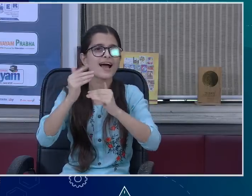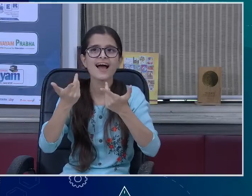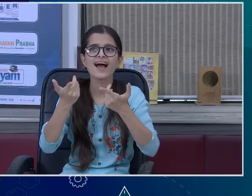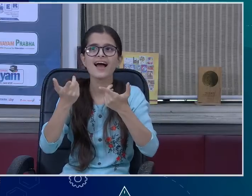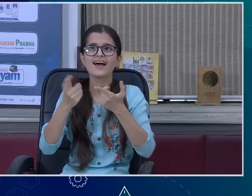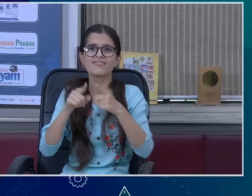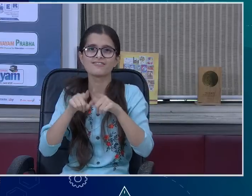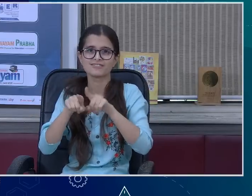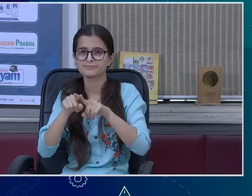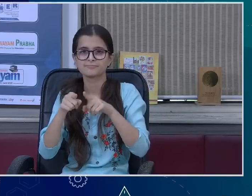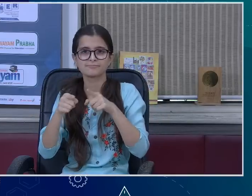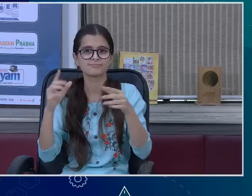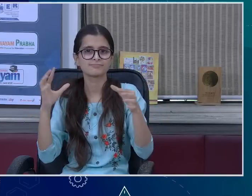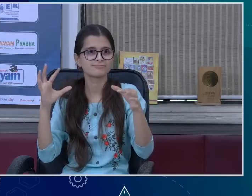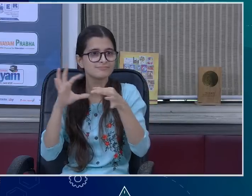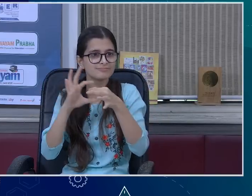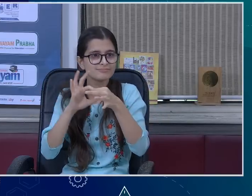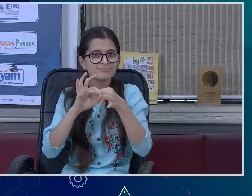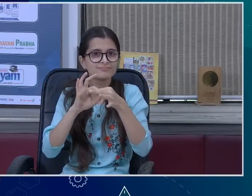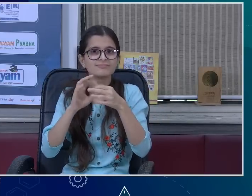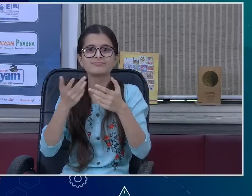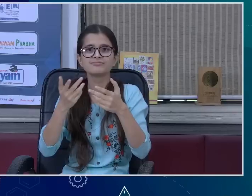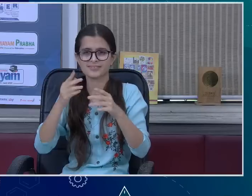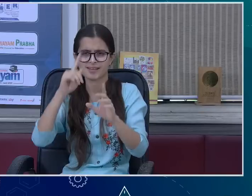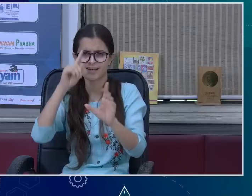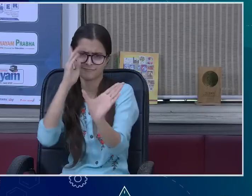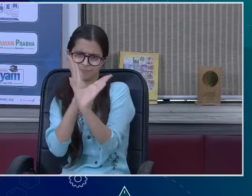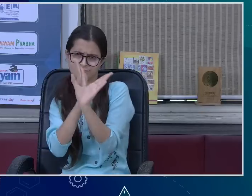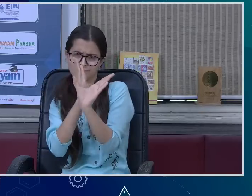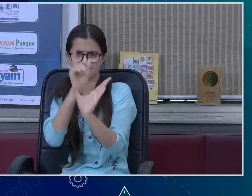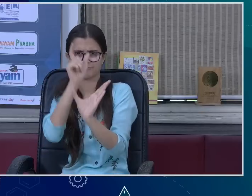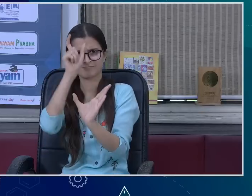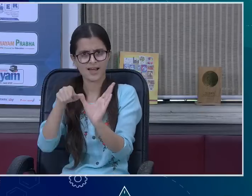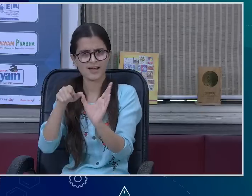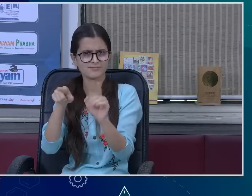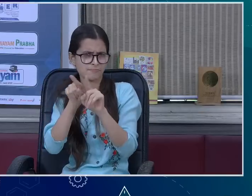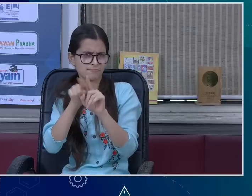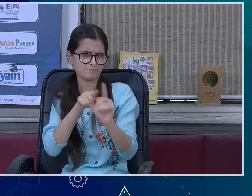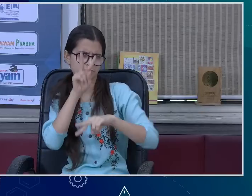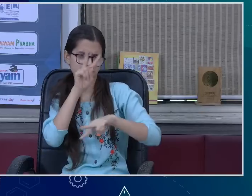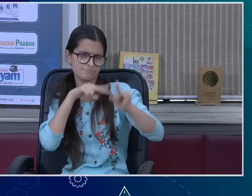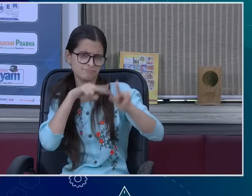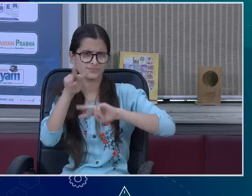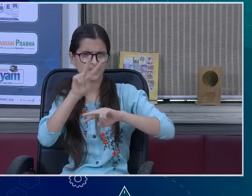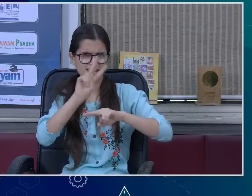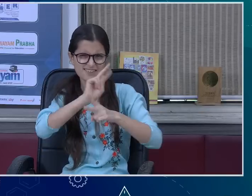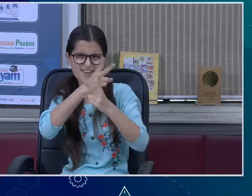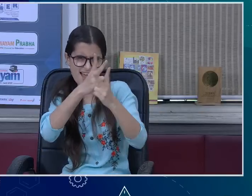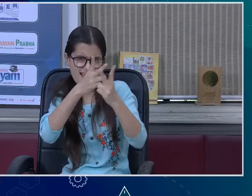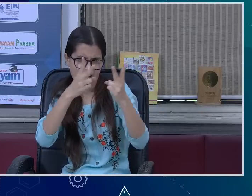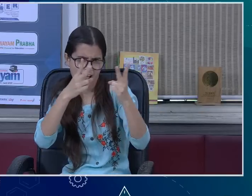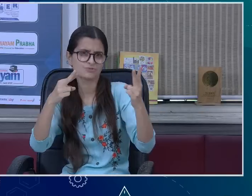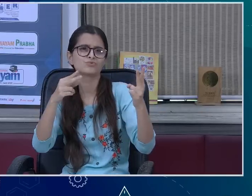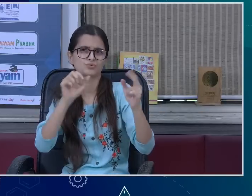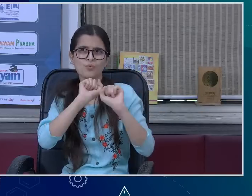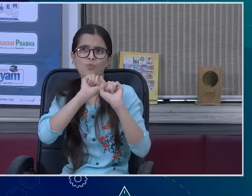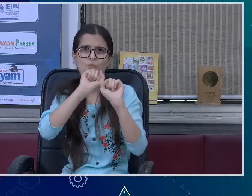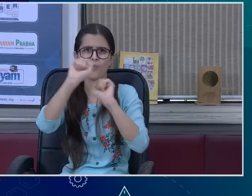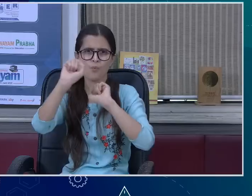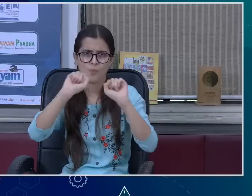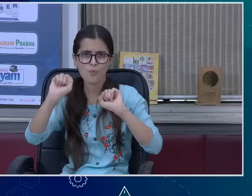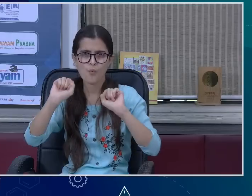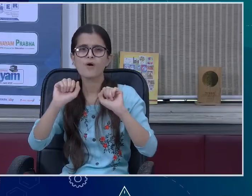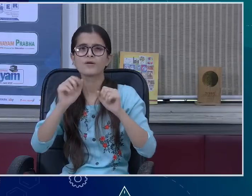British Columbia Association of School Psychologists, which define about different roles of the that is not only